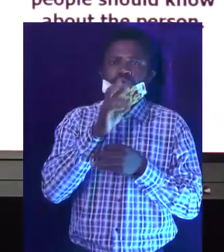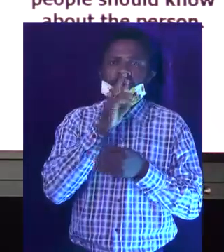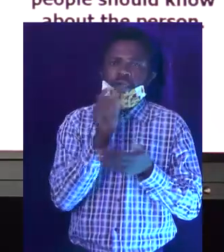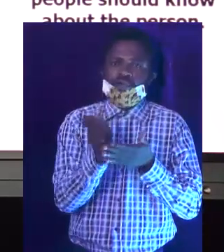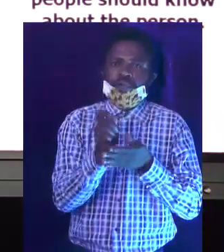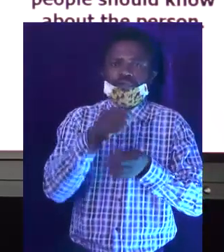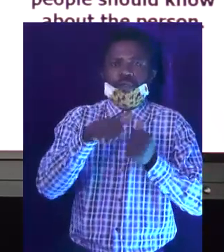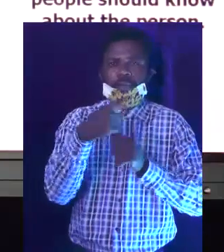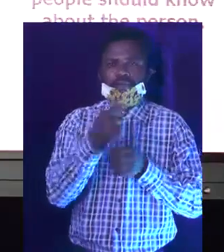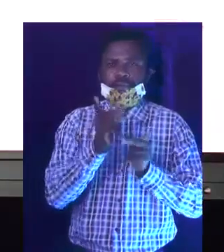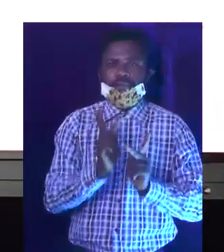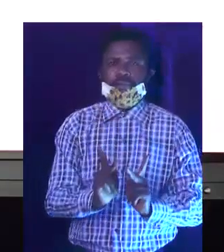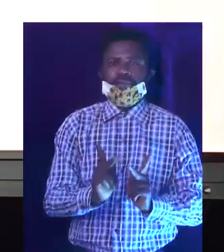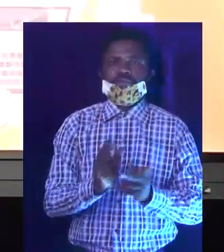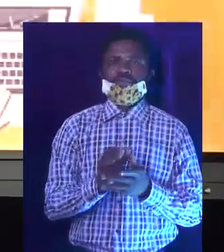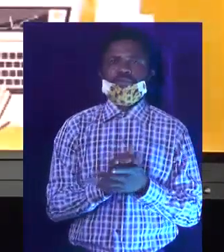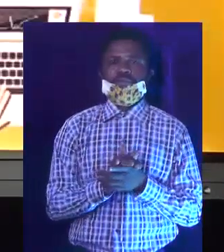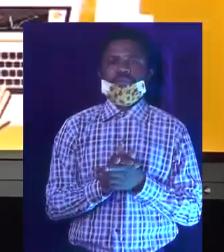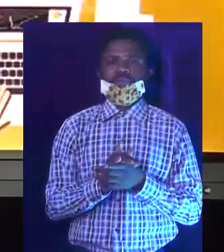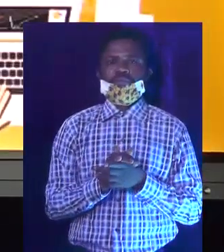writing about the person.